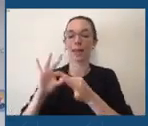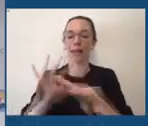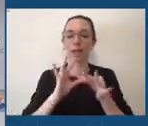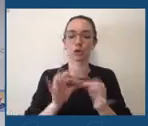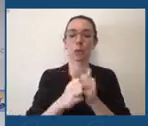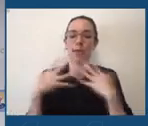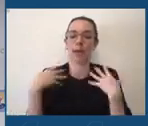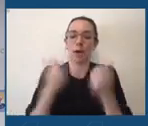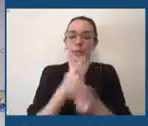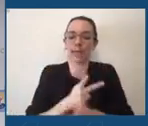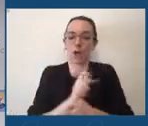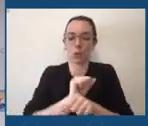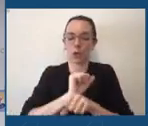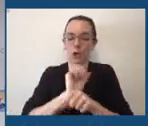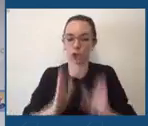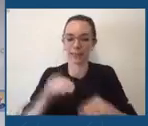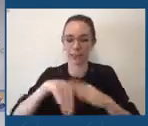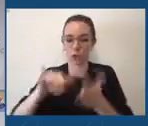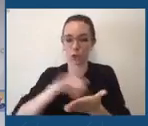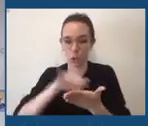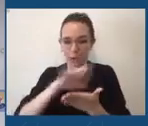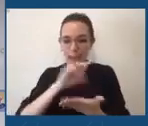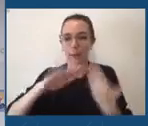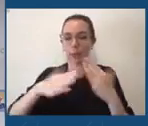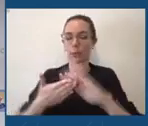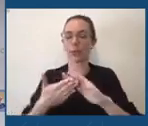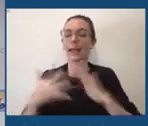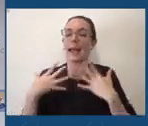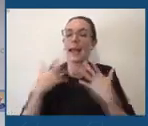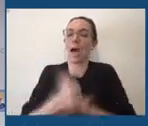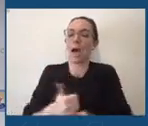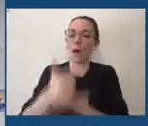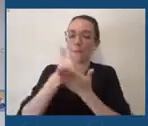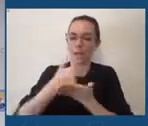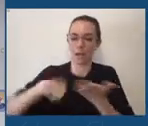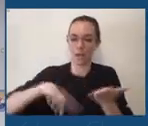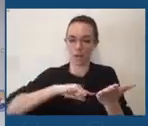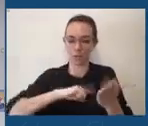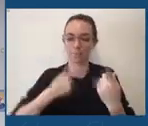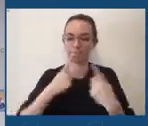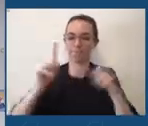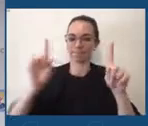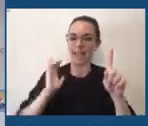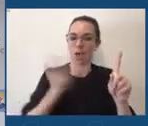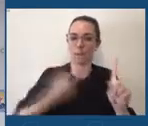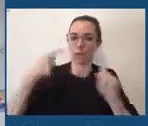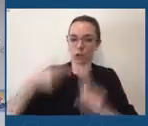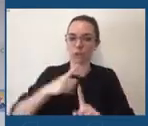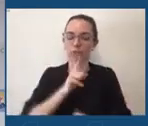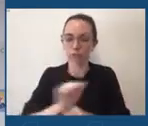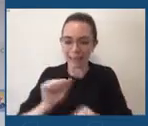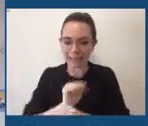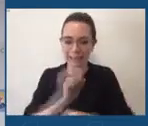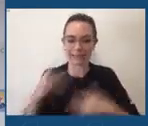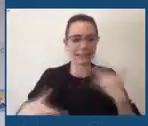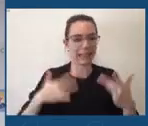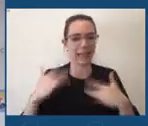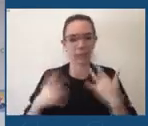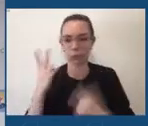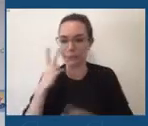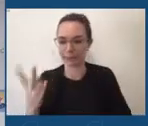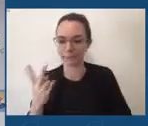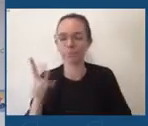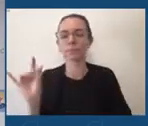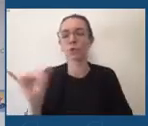York and to the community and helping us accomplish our mission are really, really exciting to see. I also